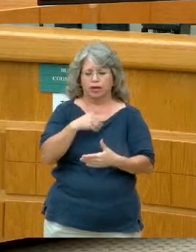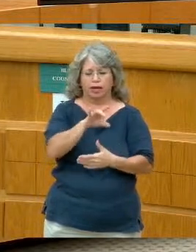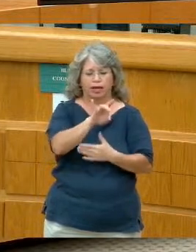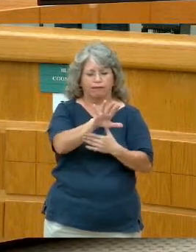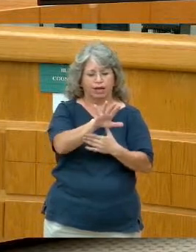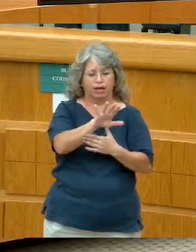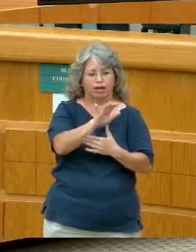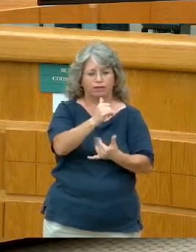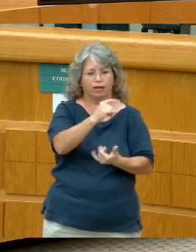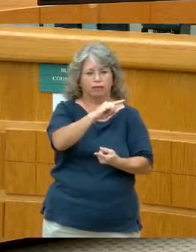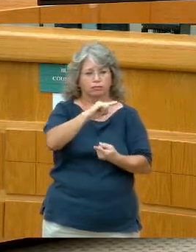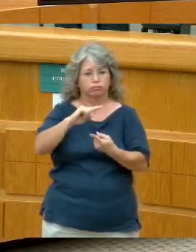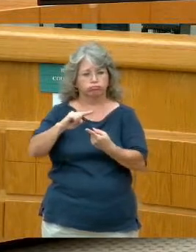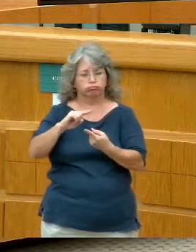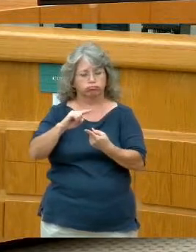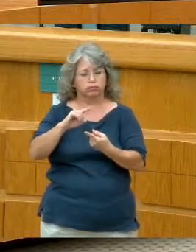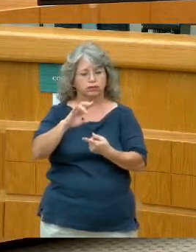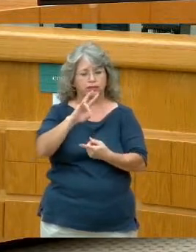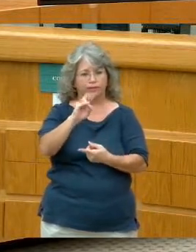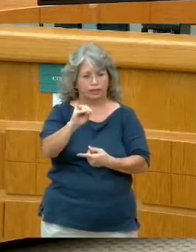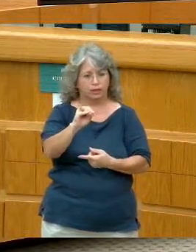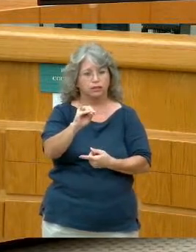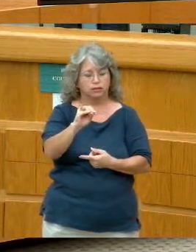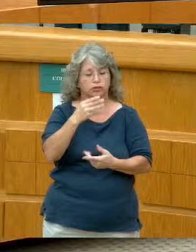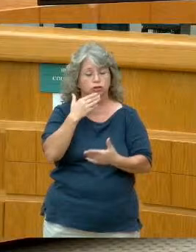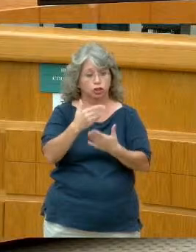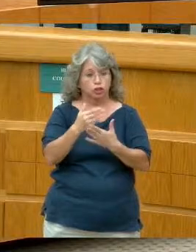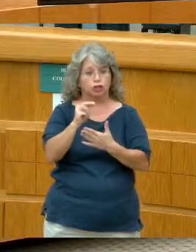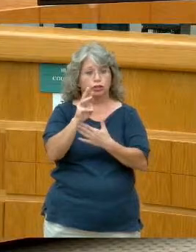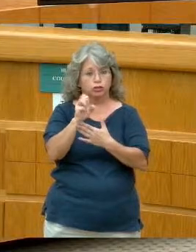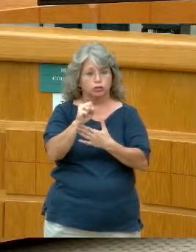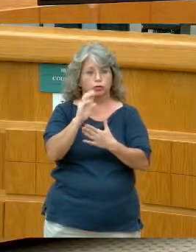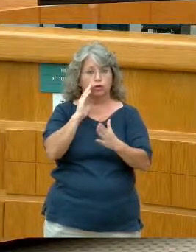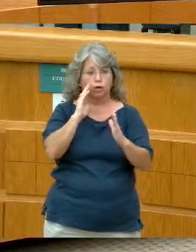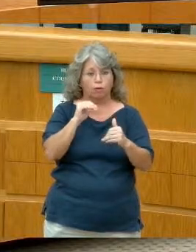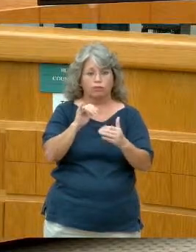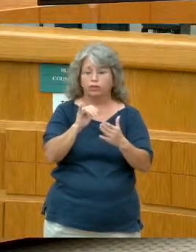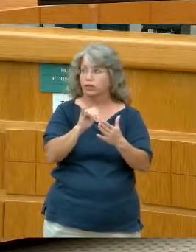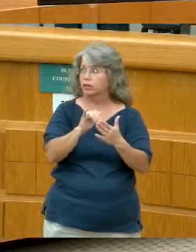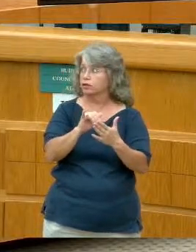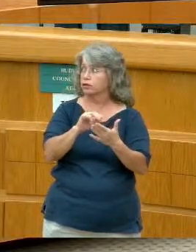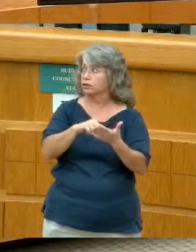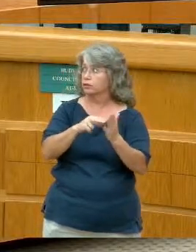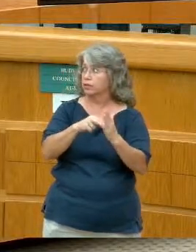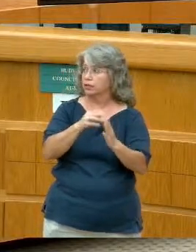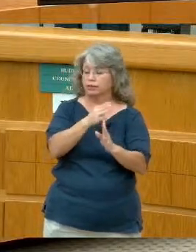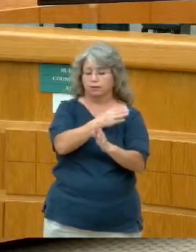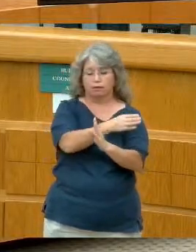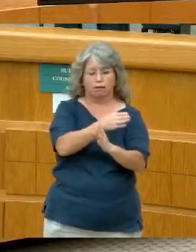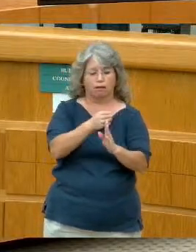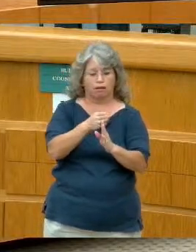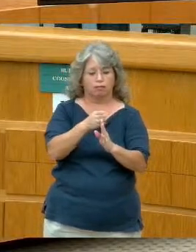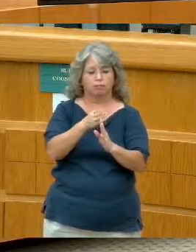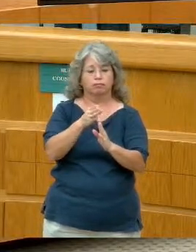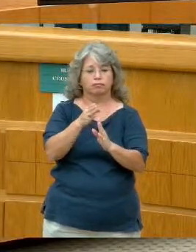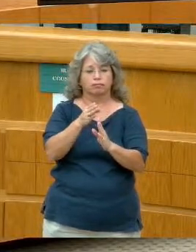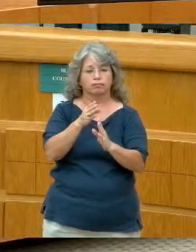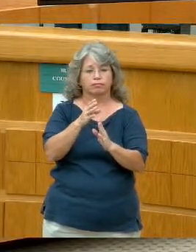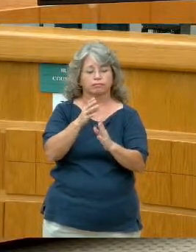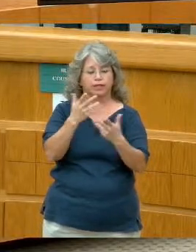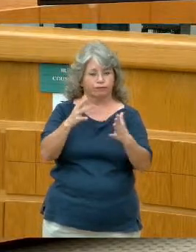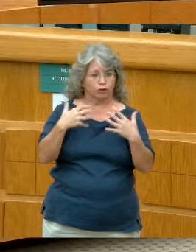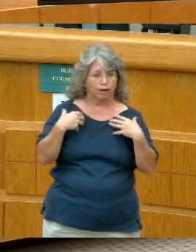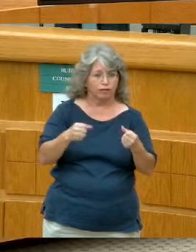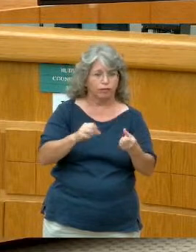2 weeks ago. Now we're at 70, which is really good news. So hopefully all of these have recovered and have been